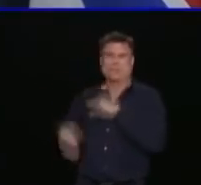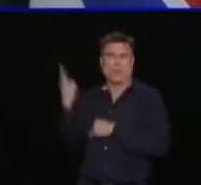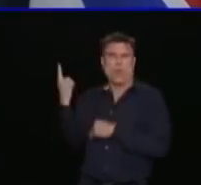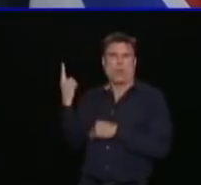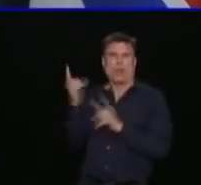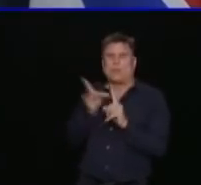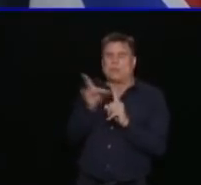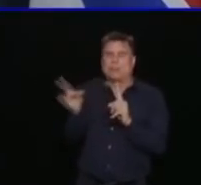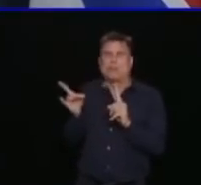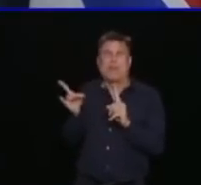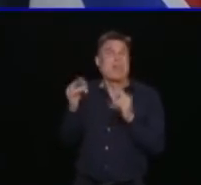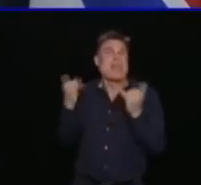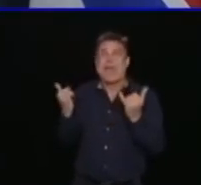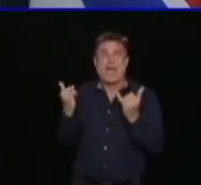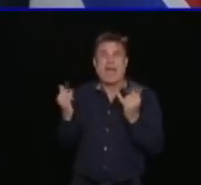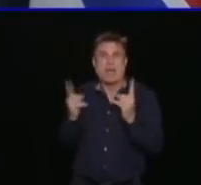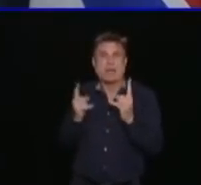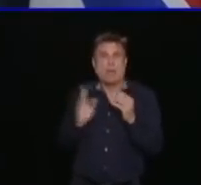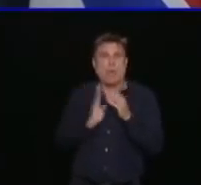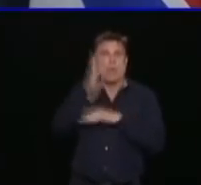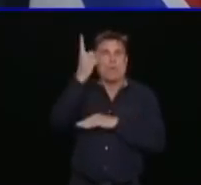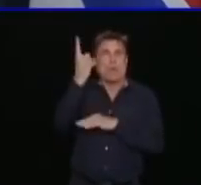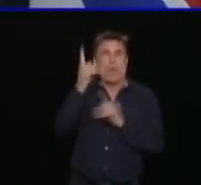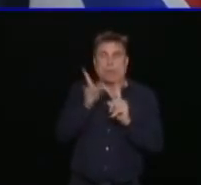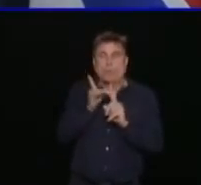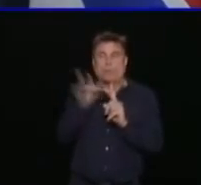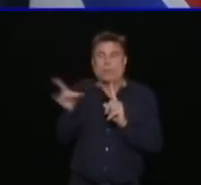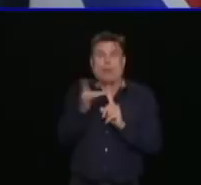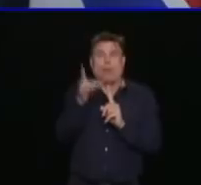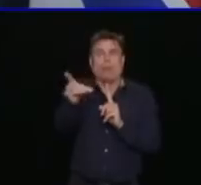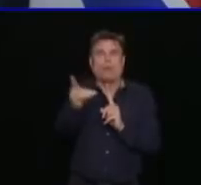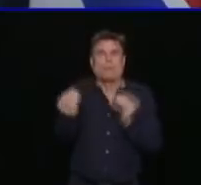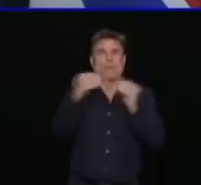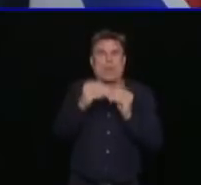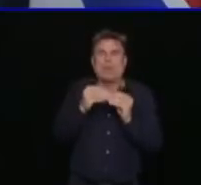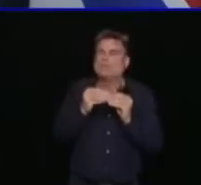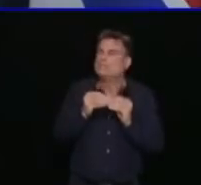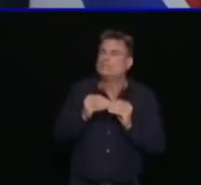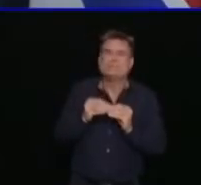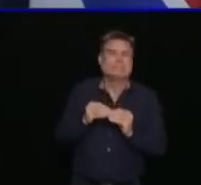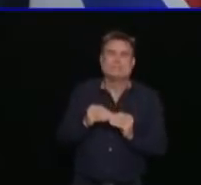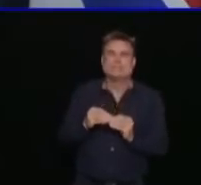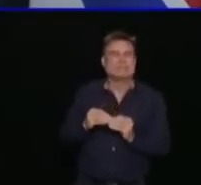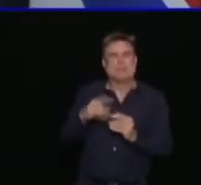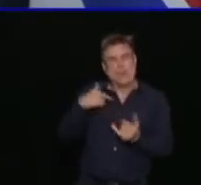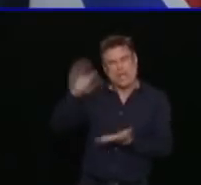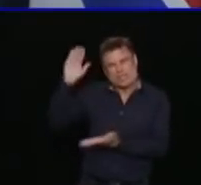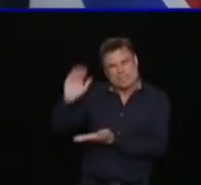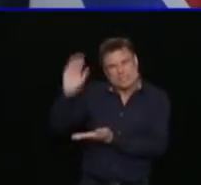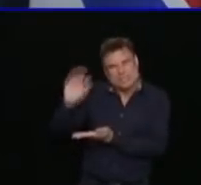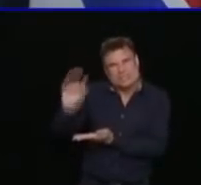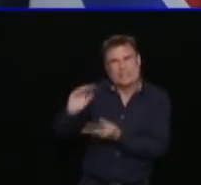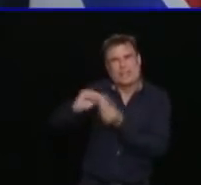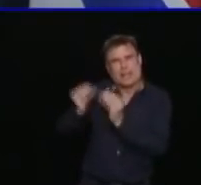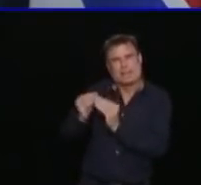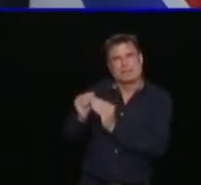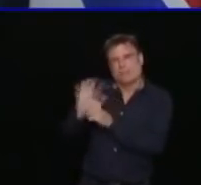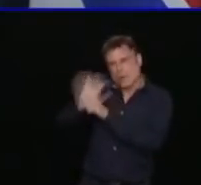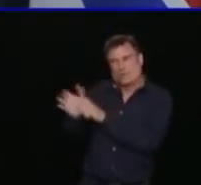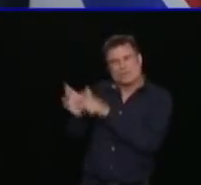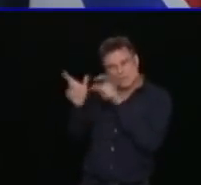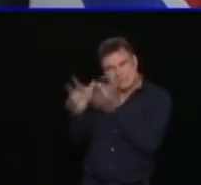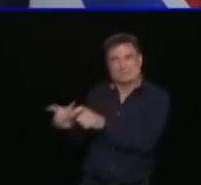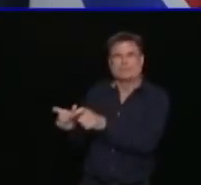we have to see that. And even if there were not a significant number of cases over the last 3 days, the fact that that rate is going